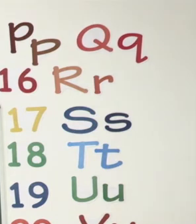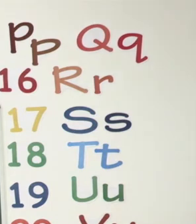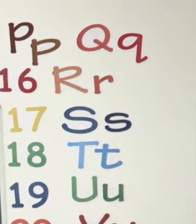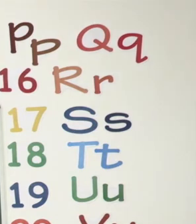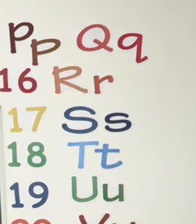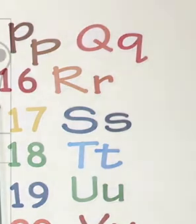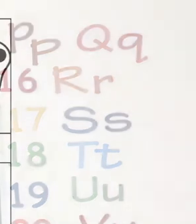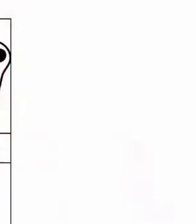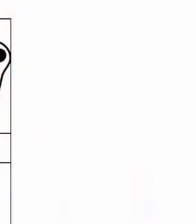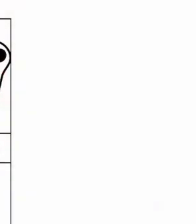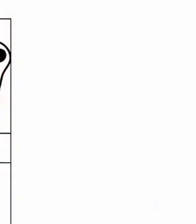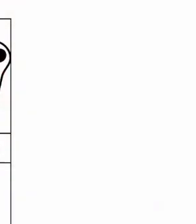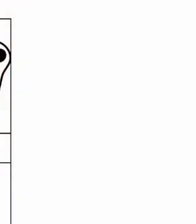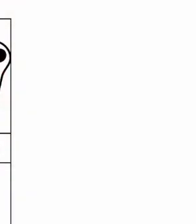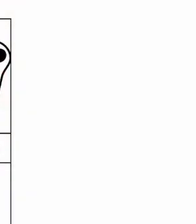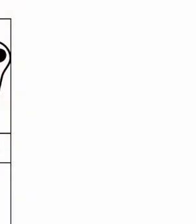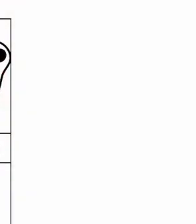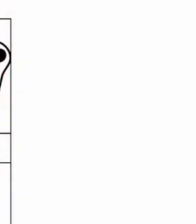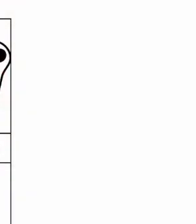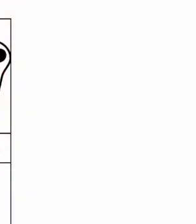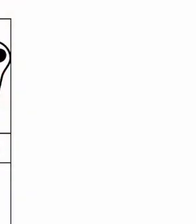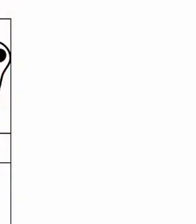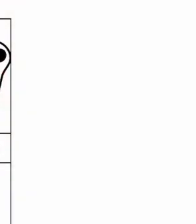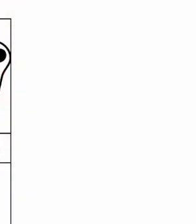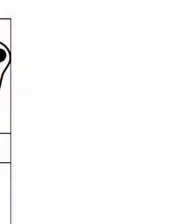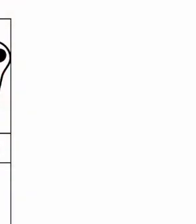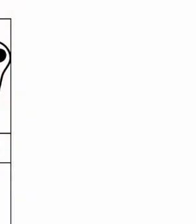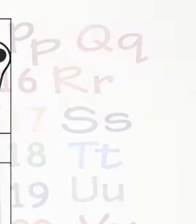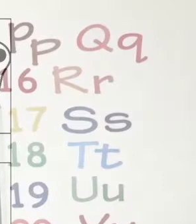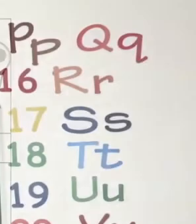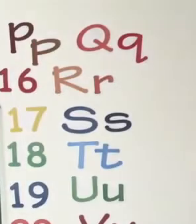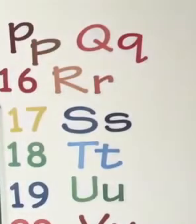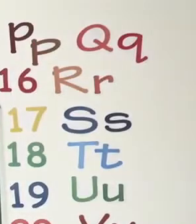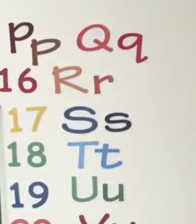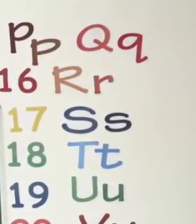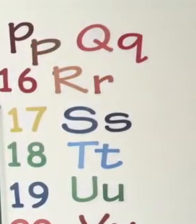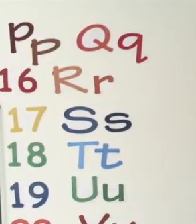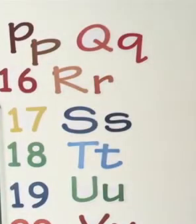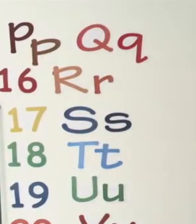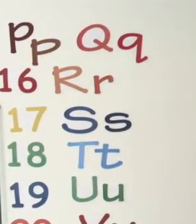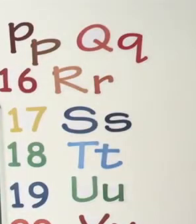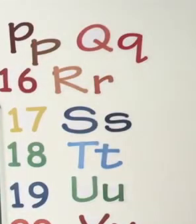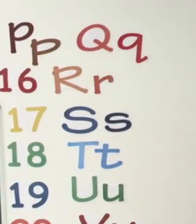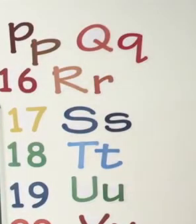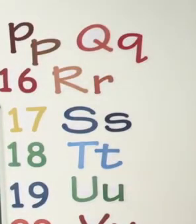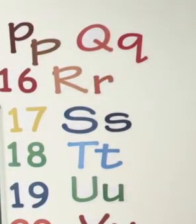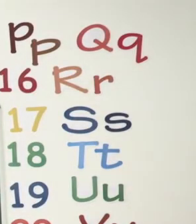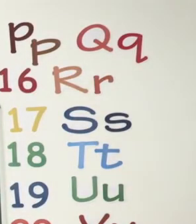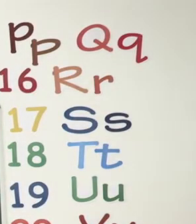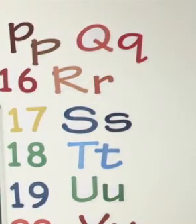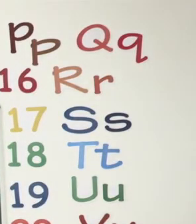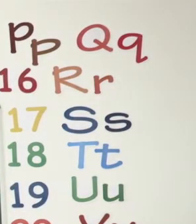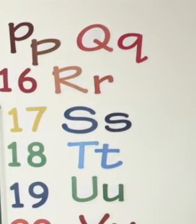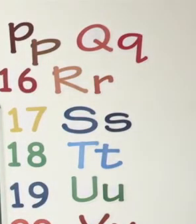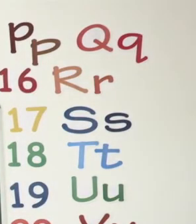box. The rest of these you're going to do by yourselves. Please look at the picture to help you with the